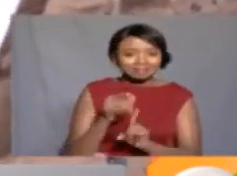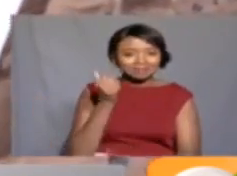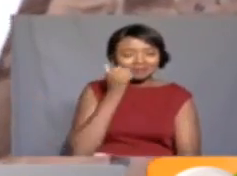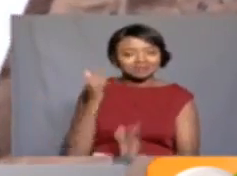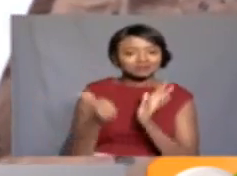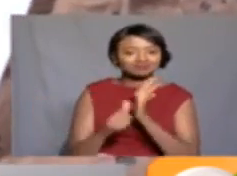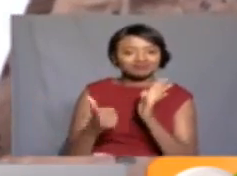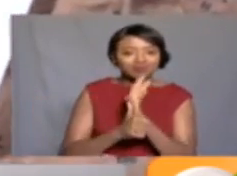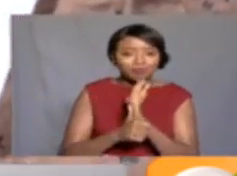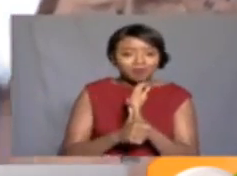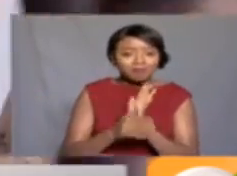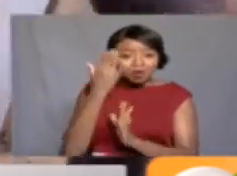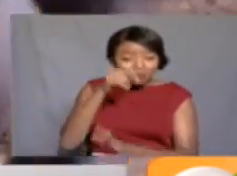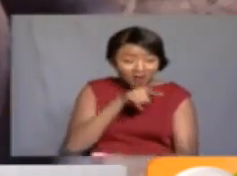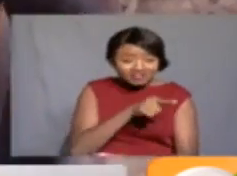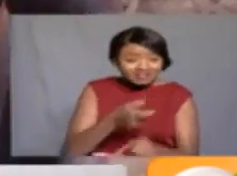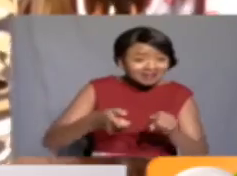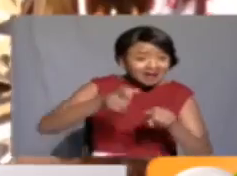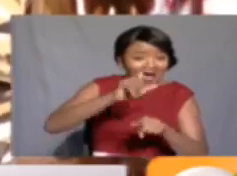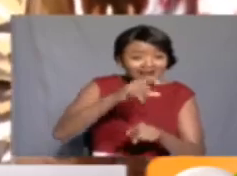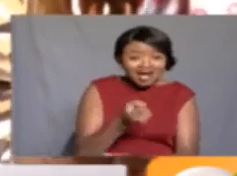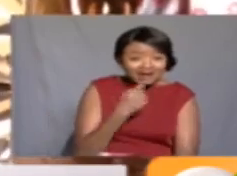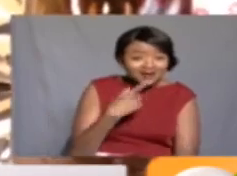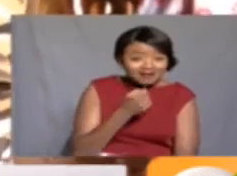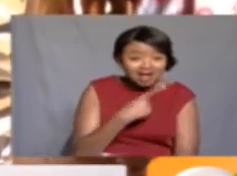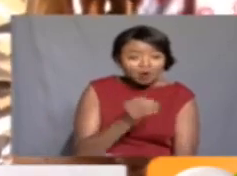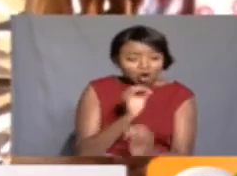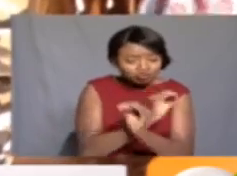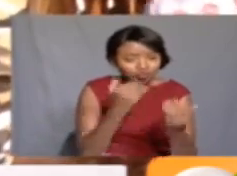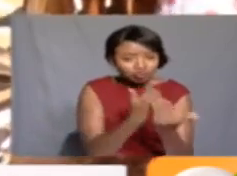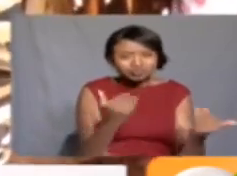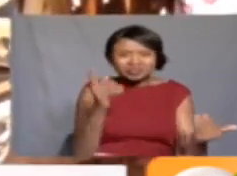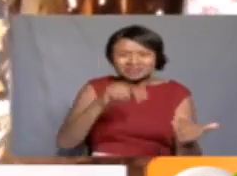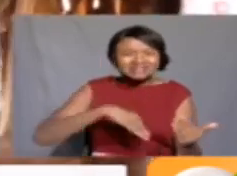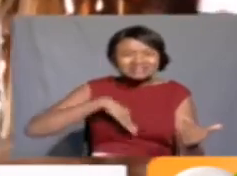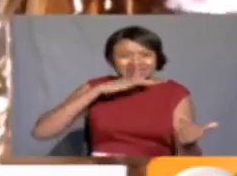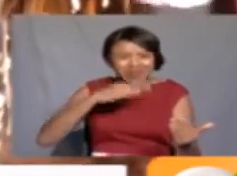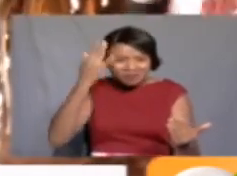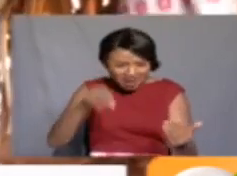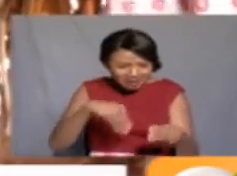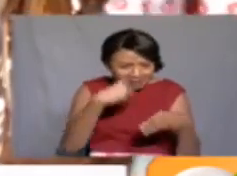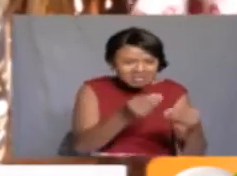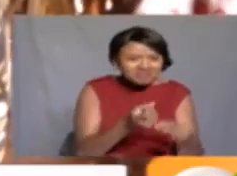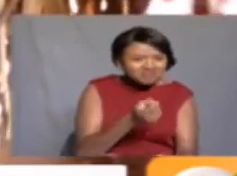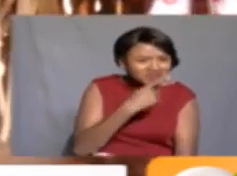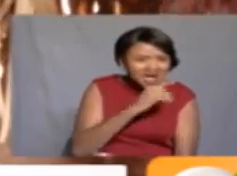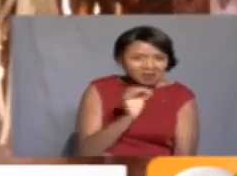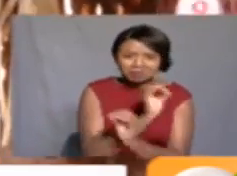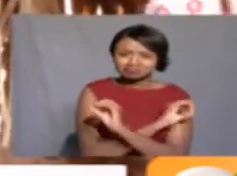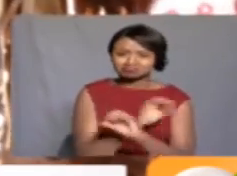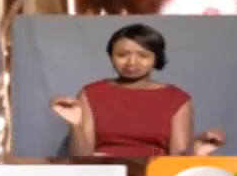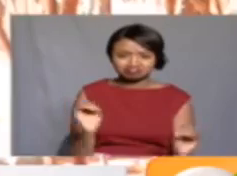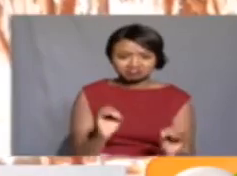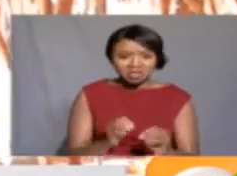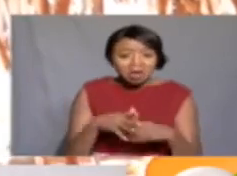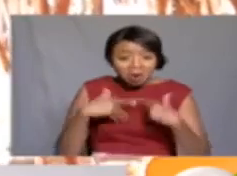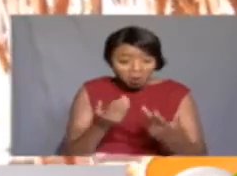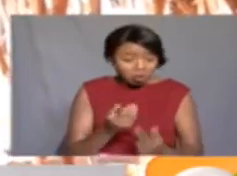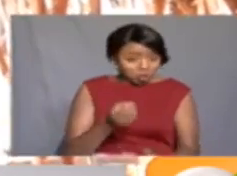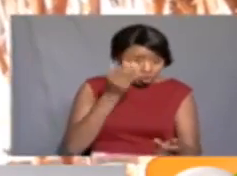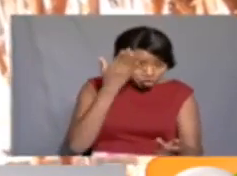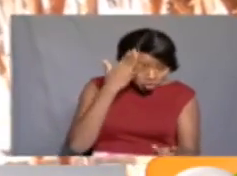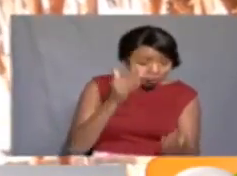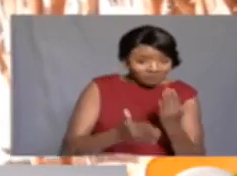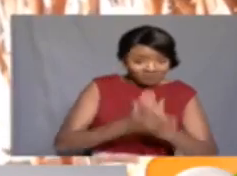rallying cries to increase the immunization coverage. No child ought to die because they are denied the benefits of prevention, accurate diagnosis